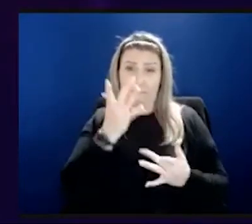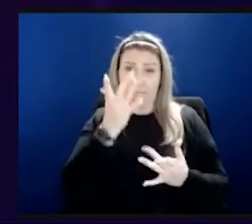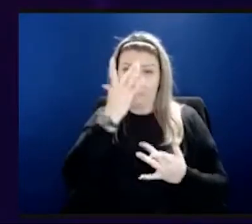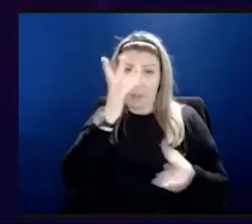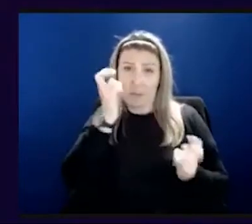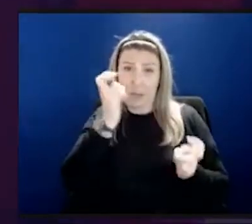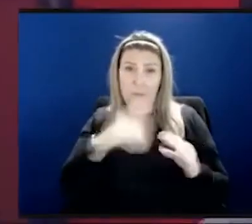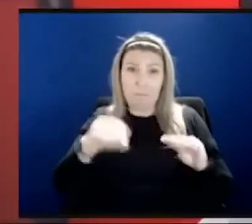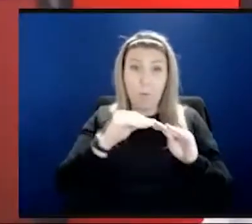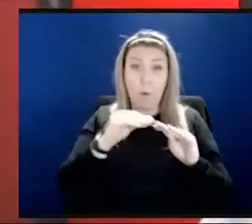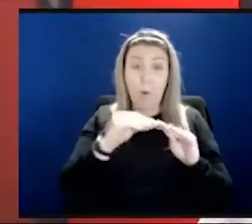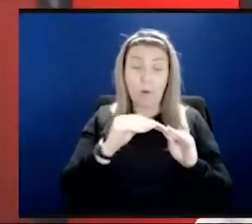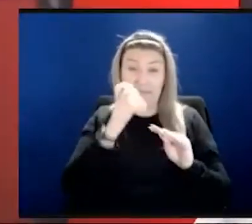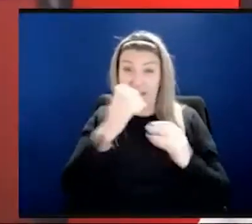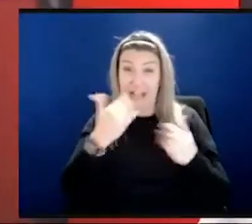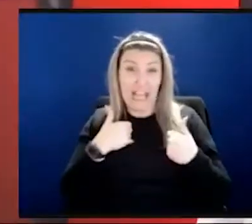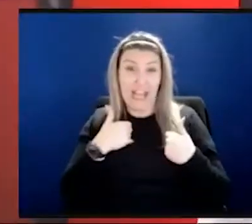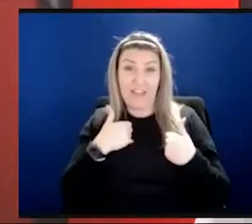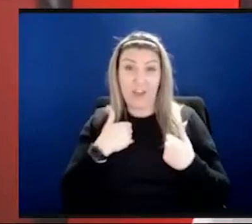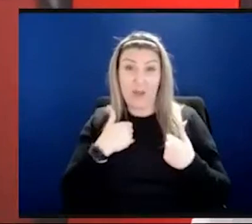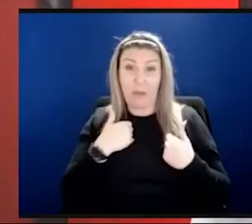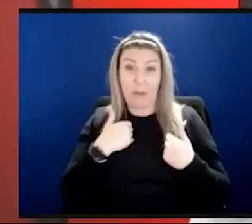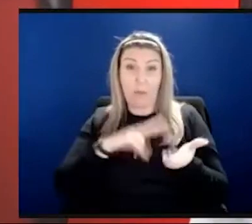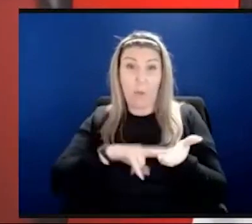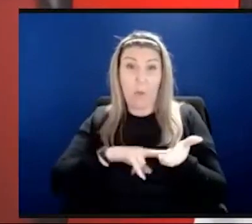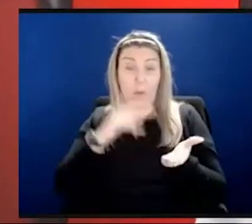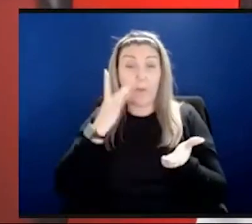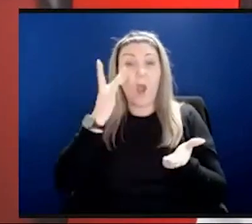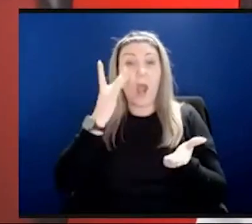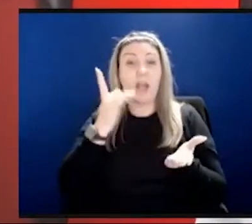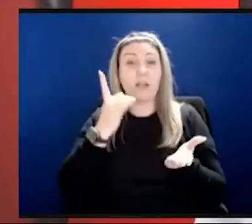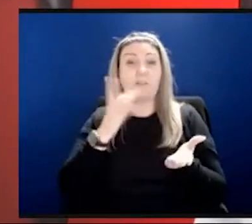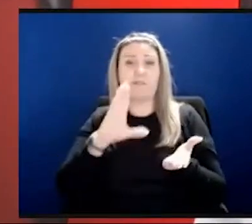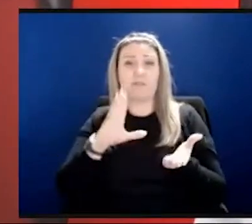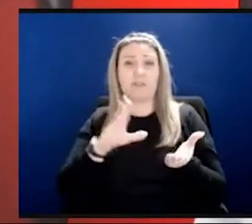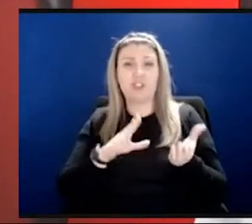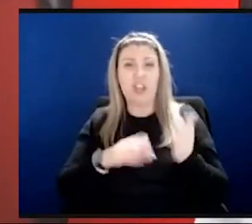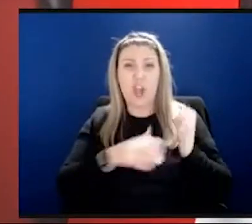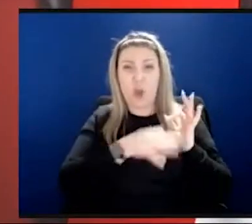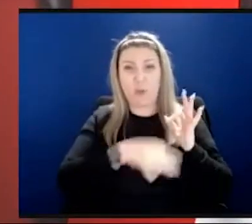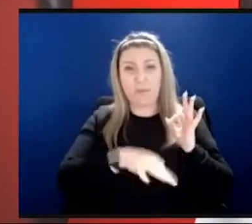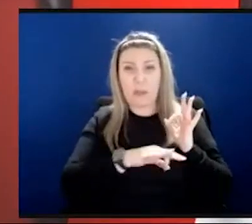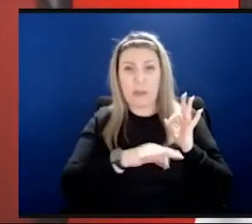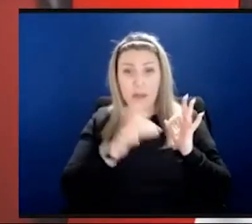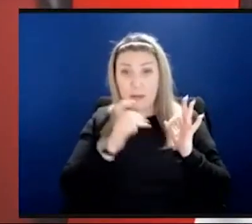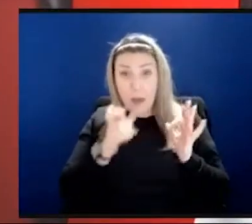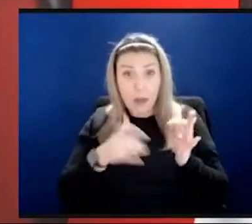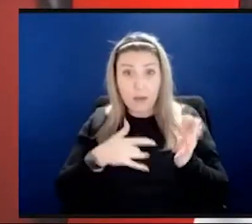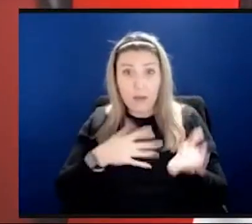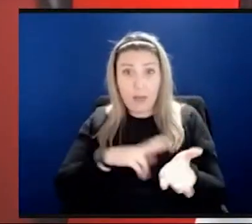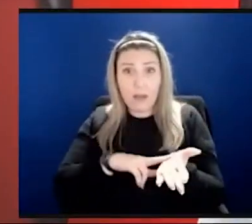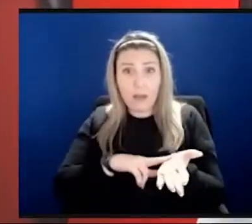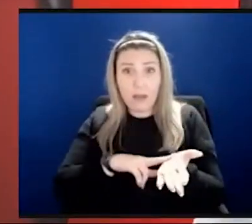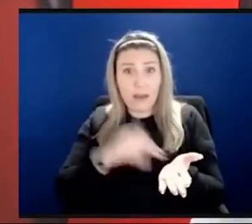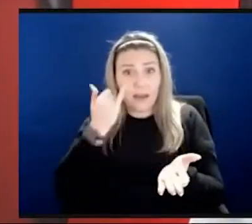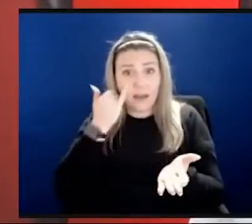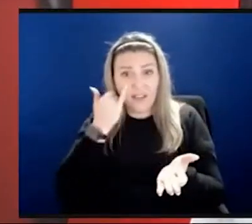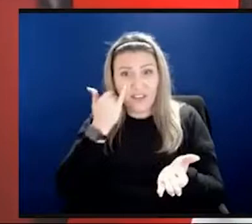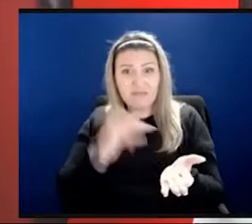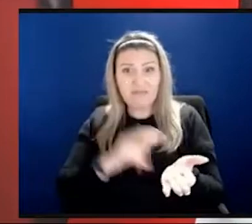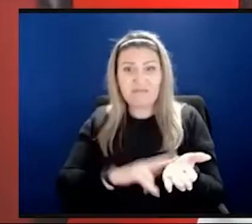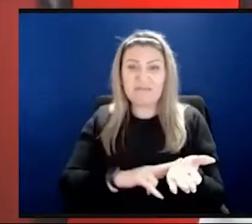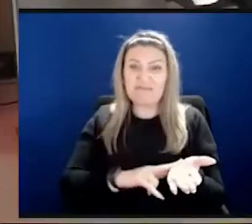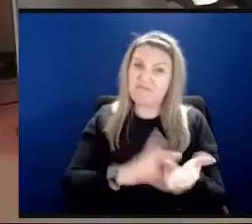pulse because the pump is doing all the work for them. So Garen would not have felt a pulse if he put his two fingers up to his neck? Correct. A lot of times we